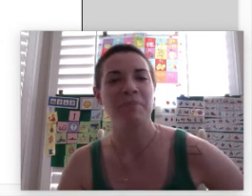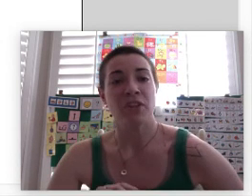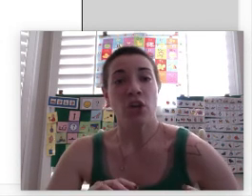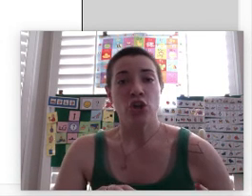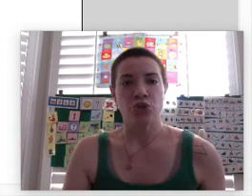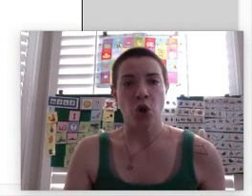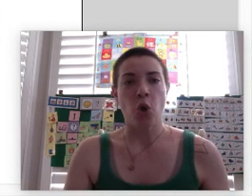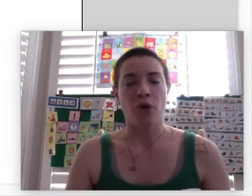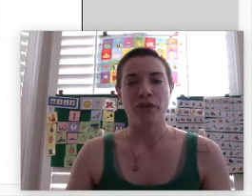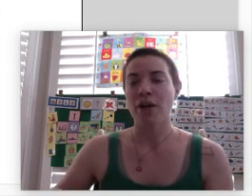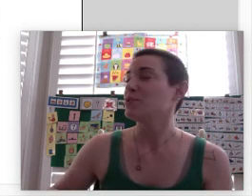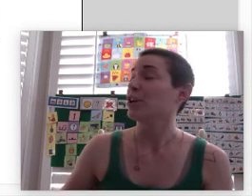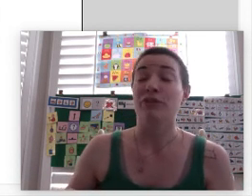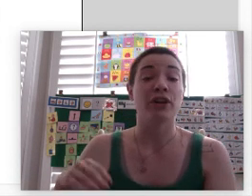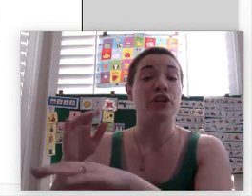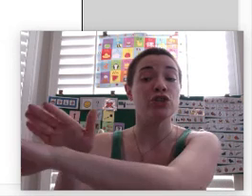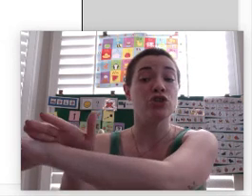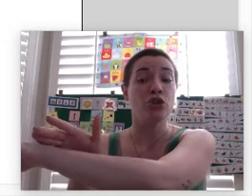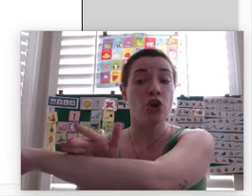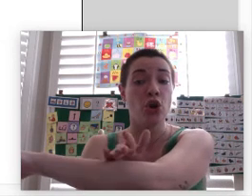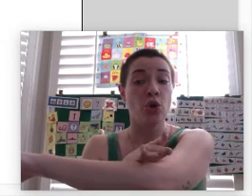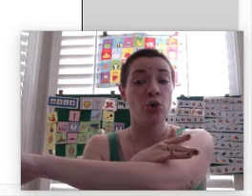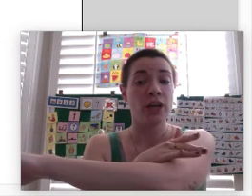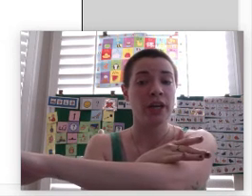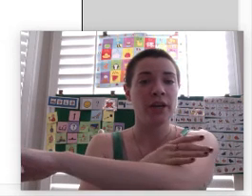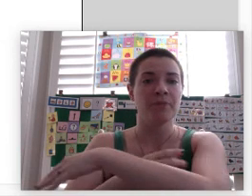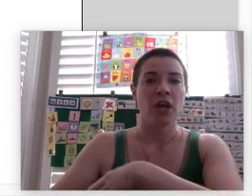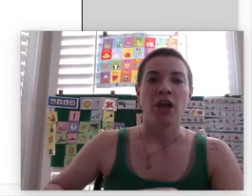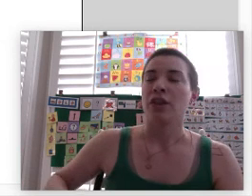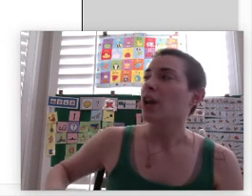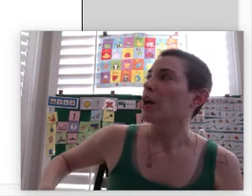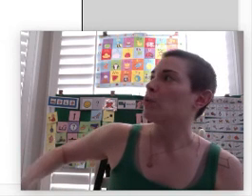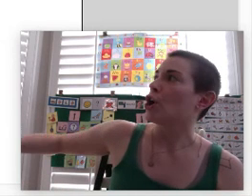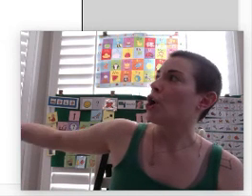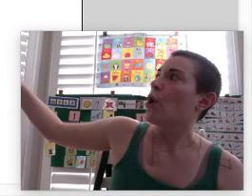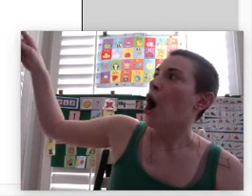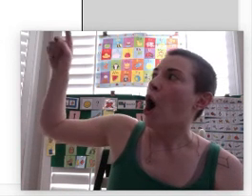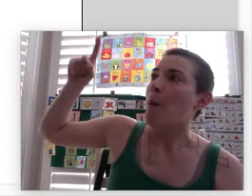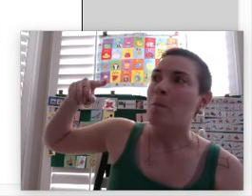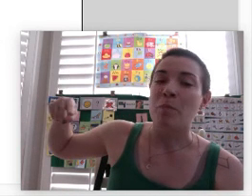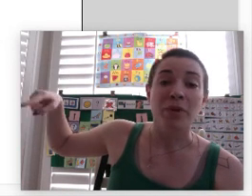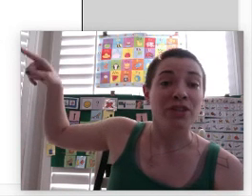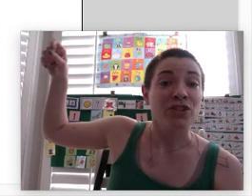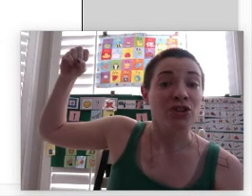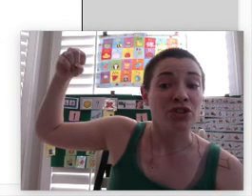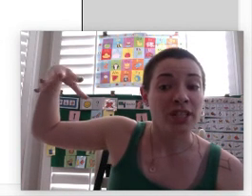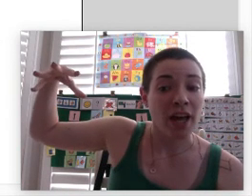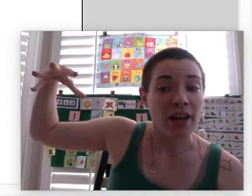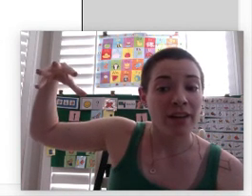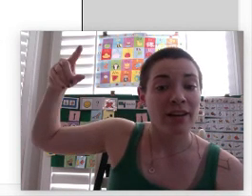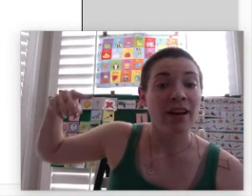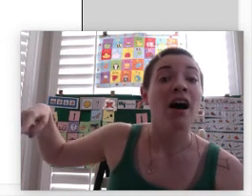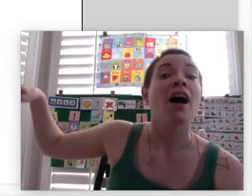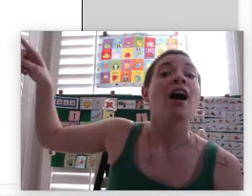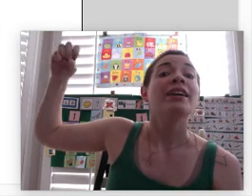that. So if I'm singing very slowly, I would go, Mr.